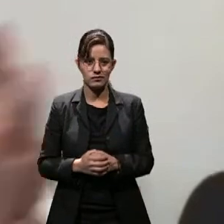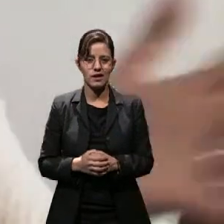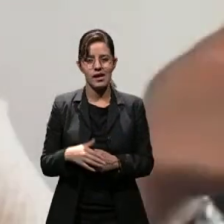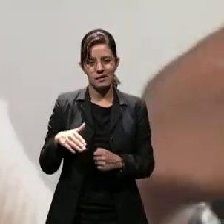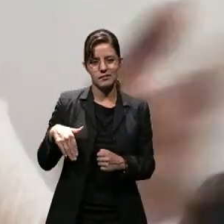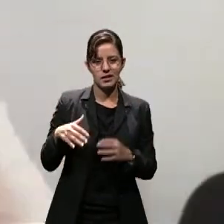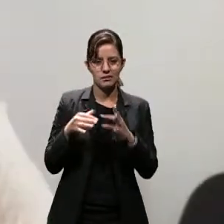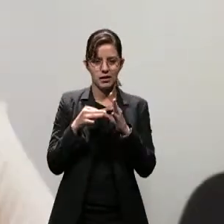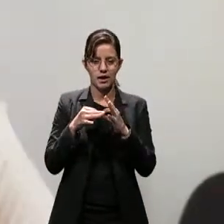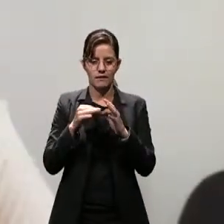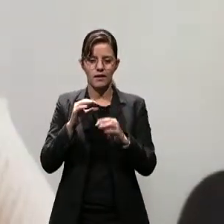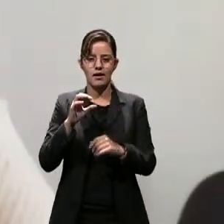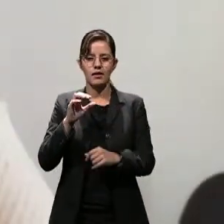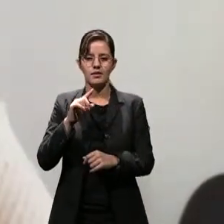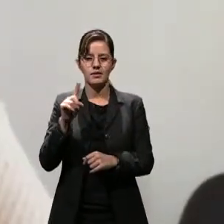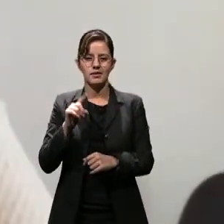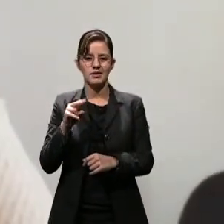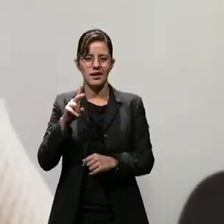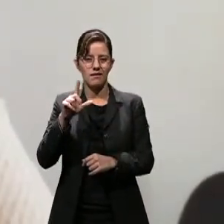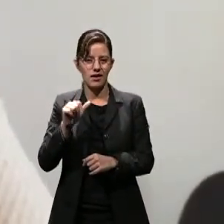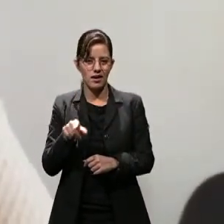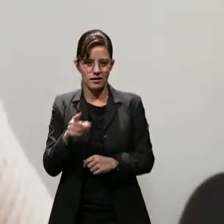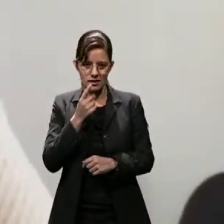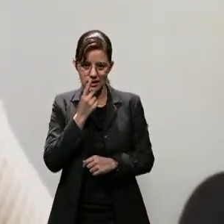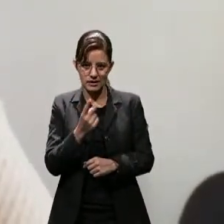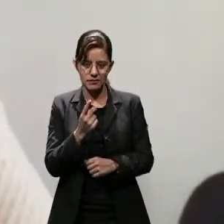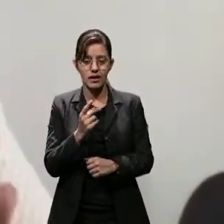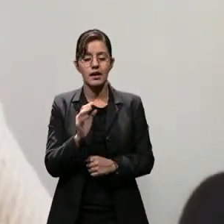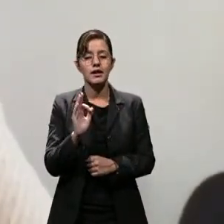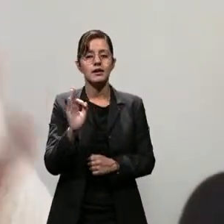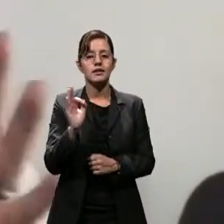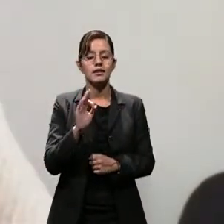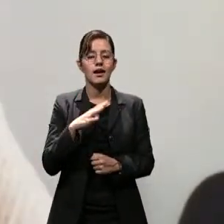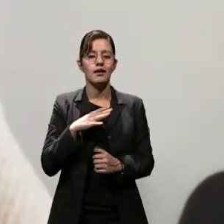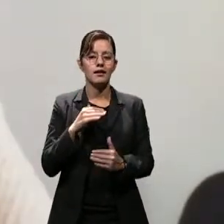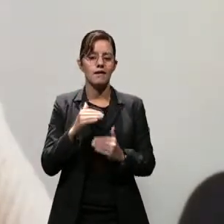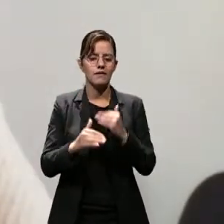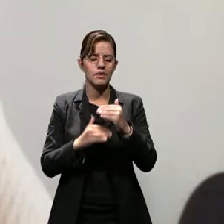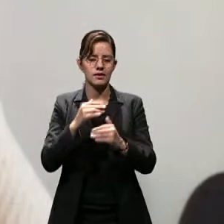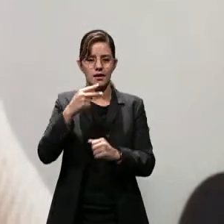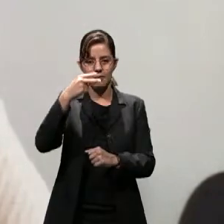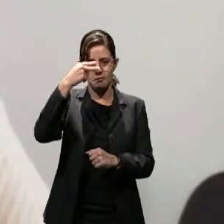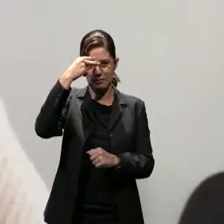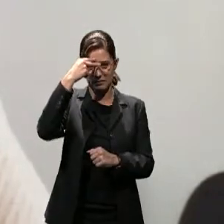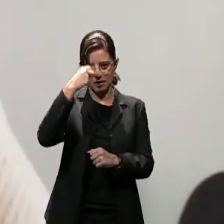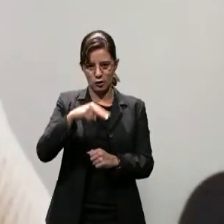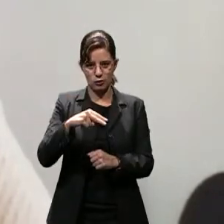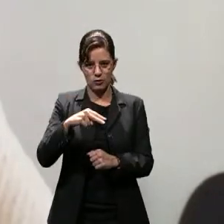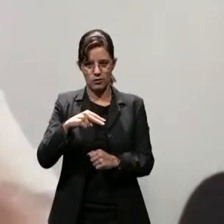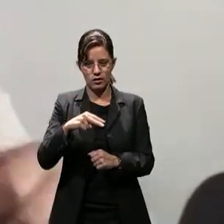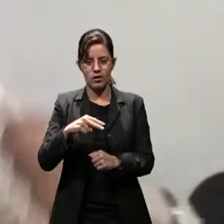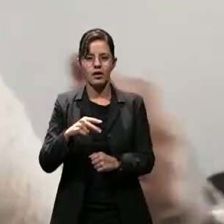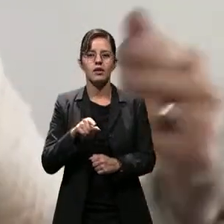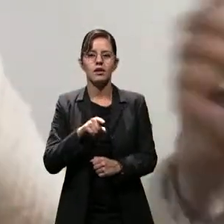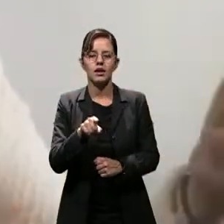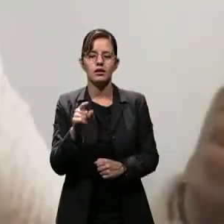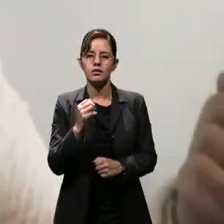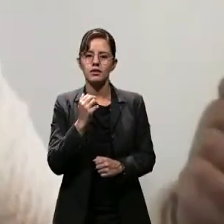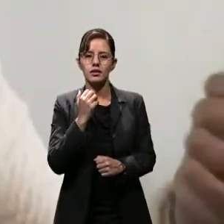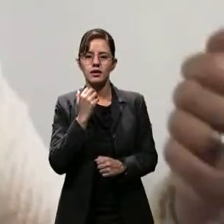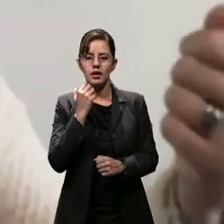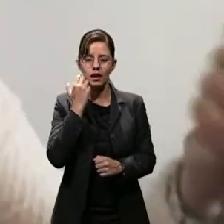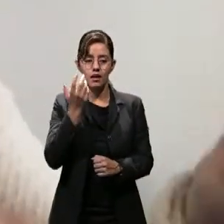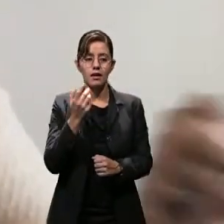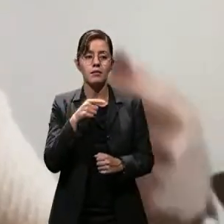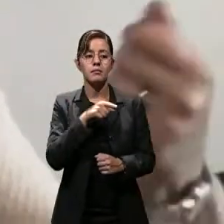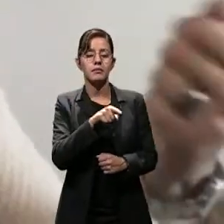you before, as Claudia was telling you before, it seems that maybe the progress that Mexico has had along these lines